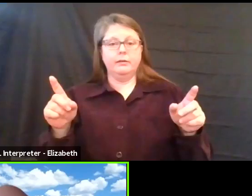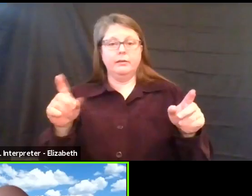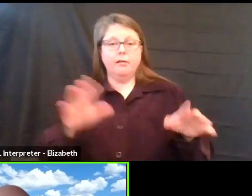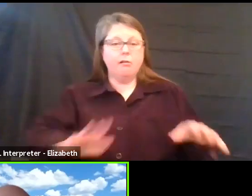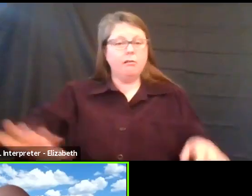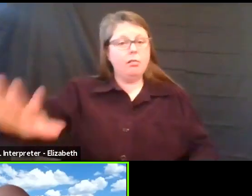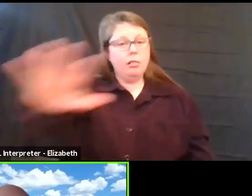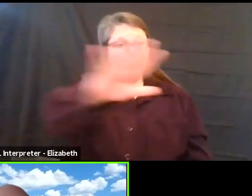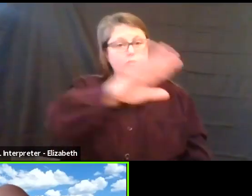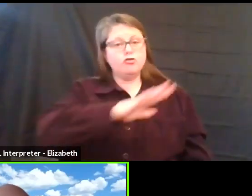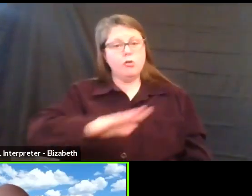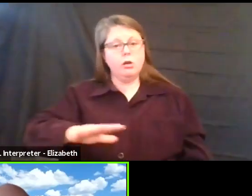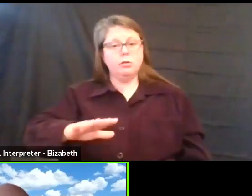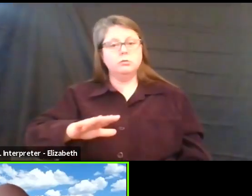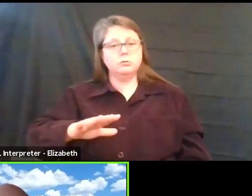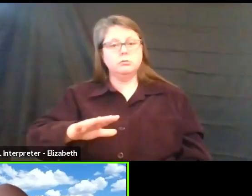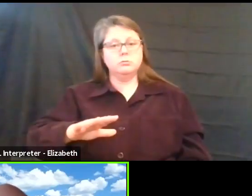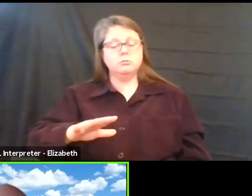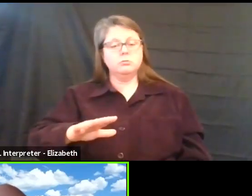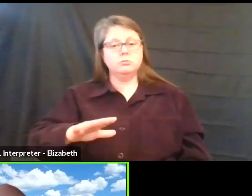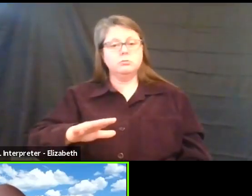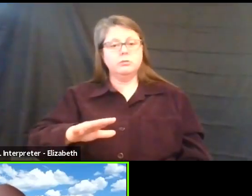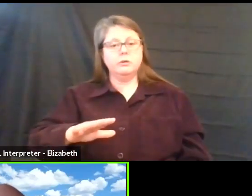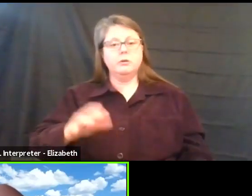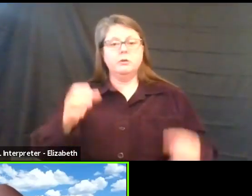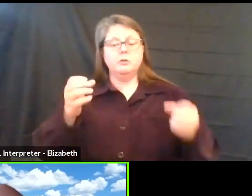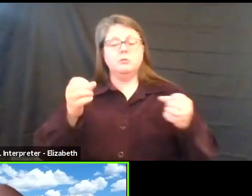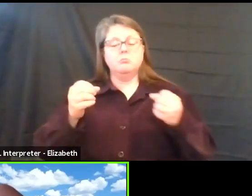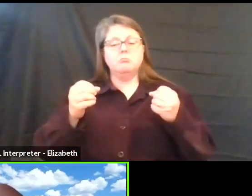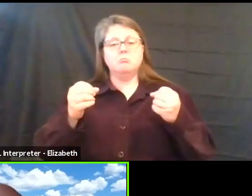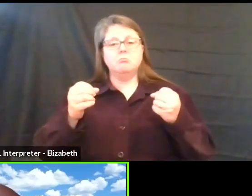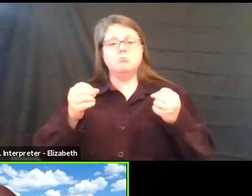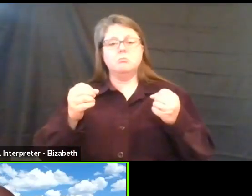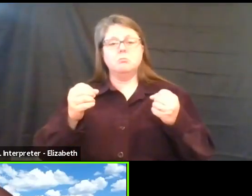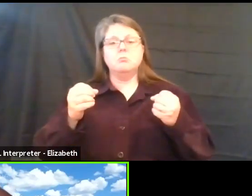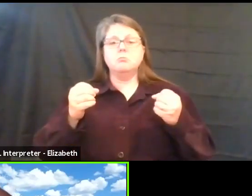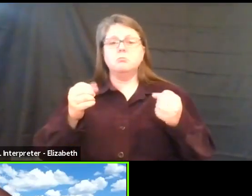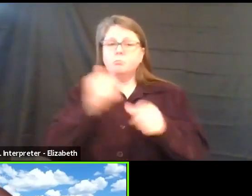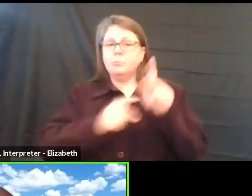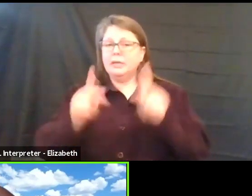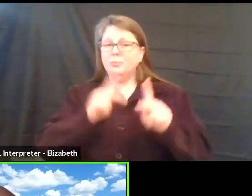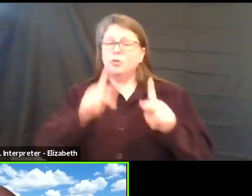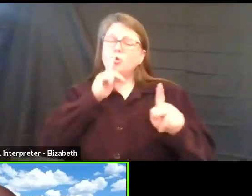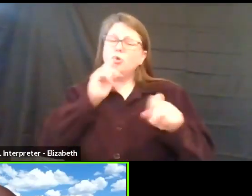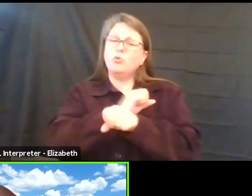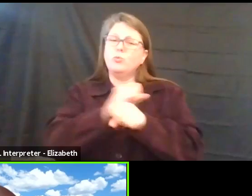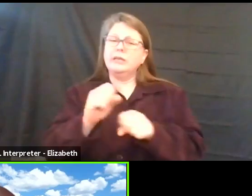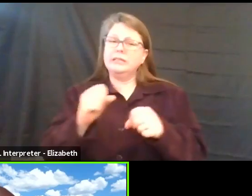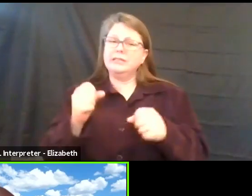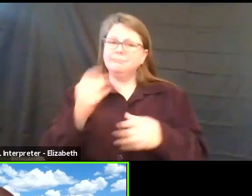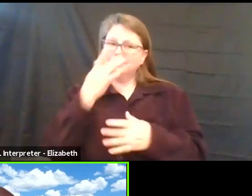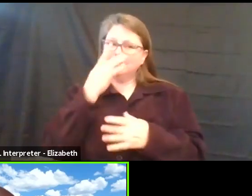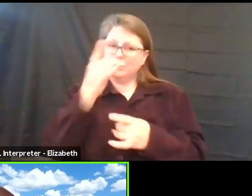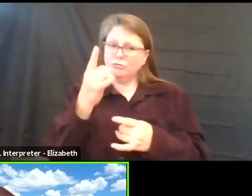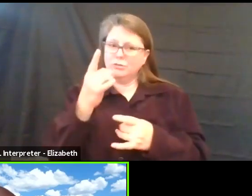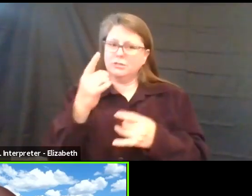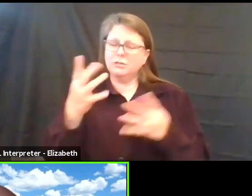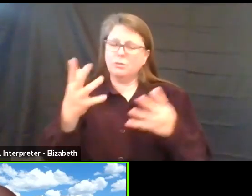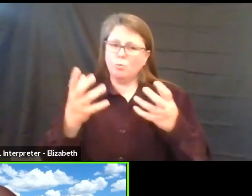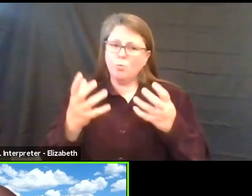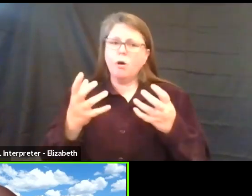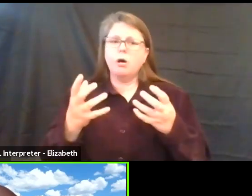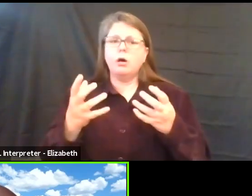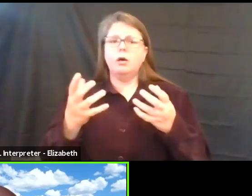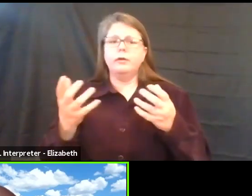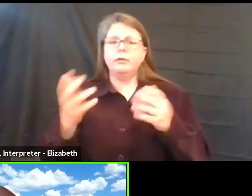area of rebuilding as many of these parks as can be. There's a good recognition of the importance of them in the community and the